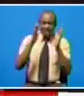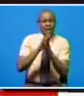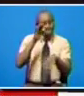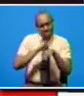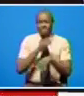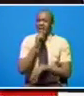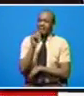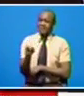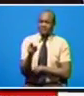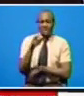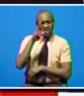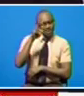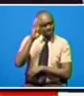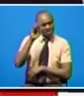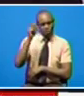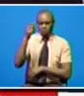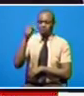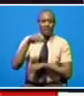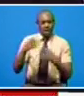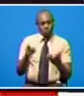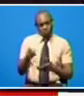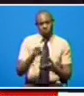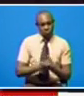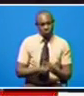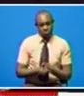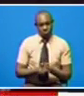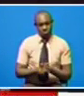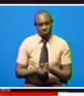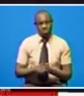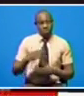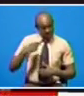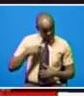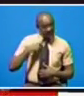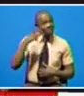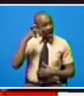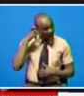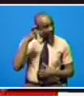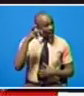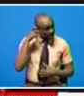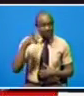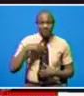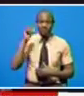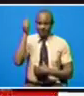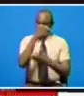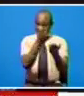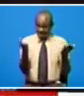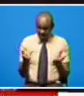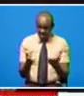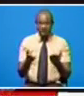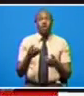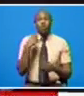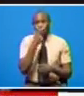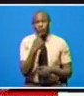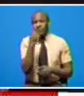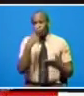man Nicholas Biwott was. I have heard that there are people in Kenya who are